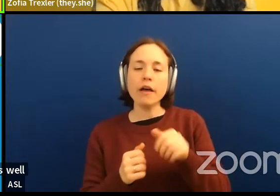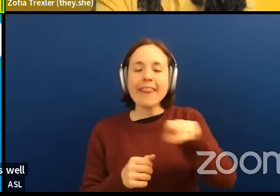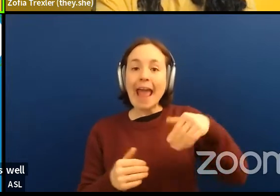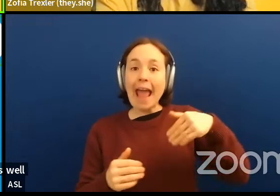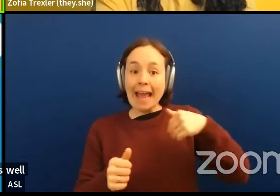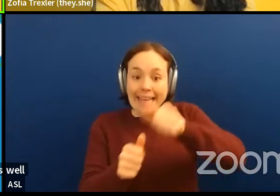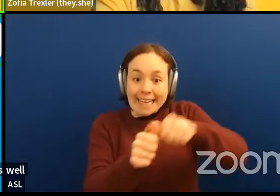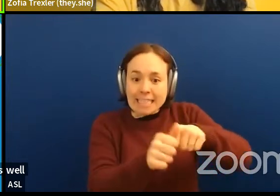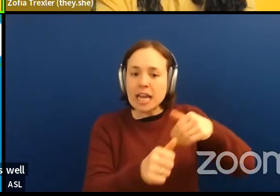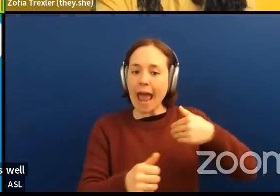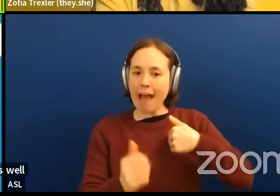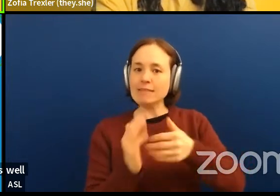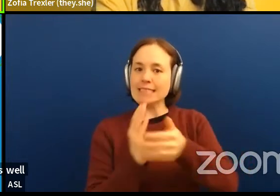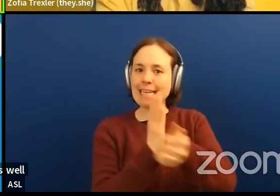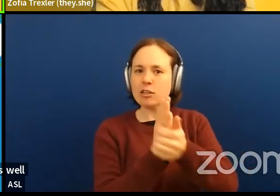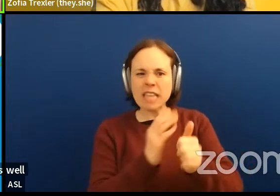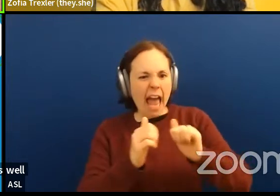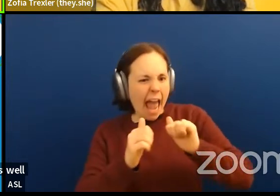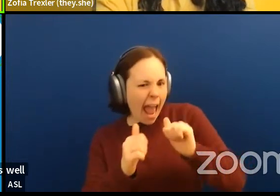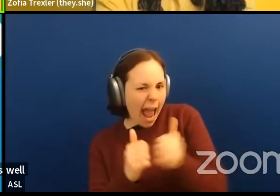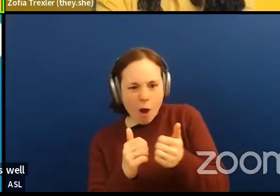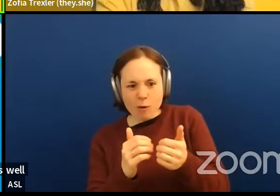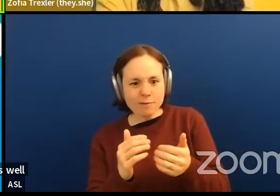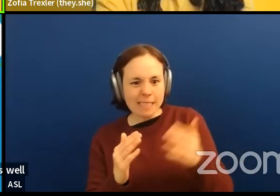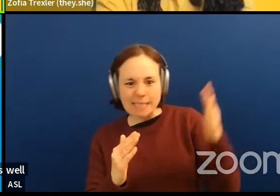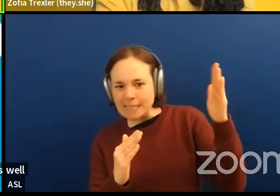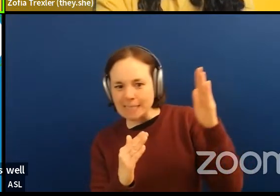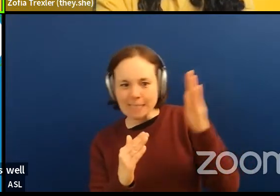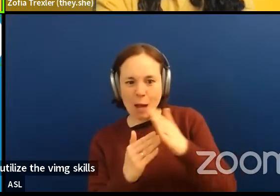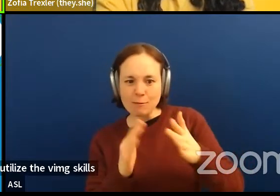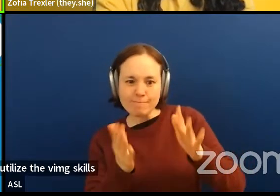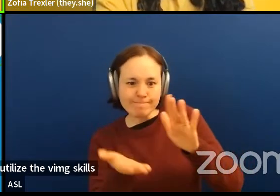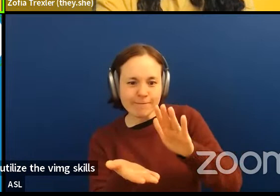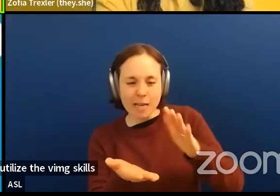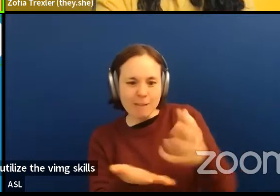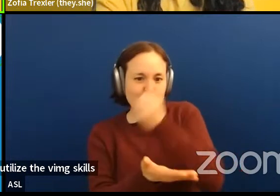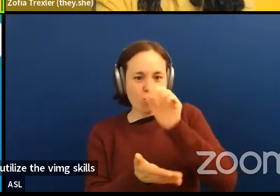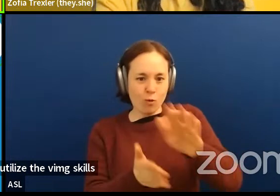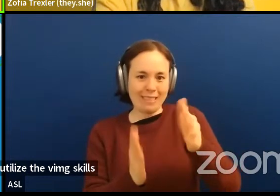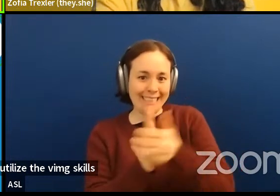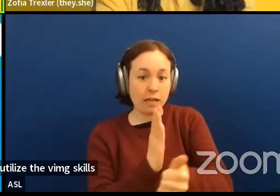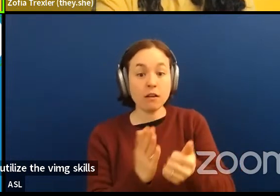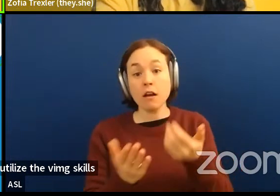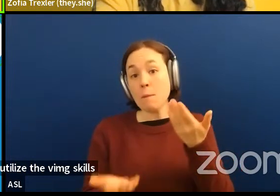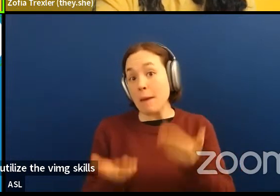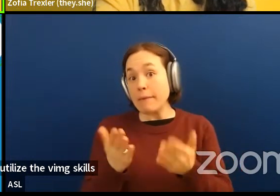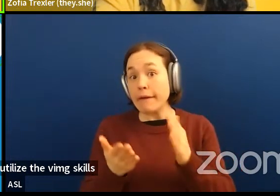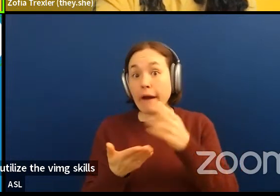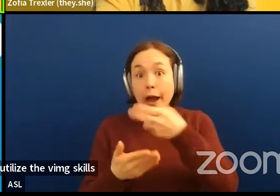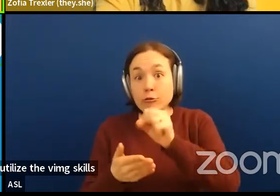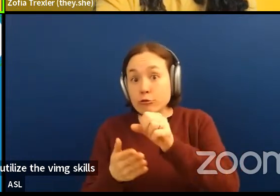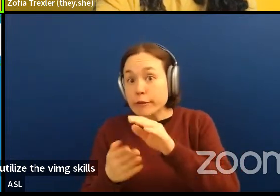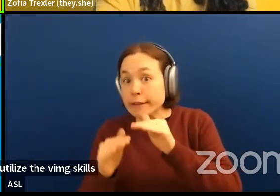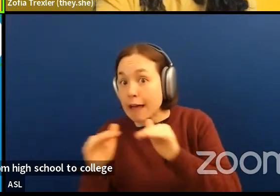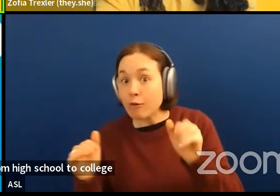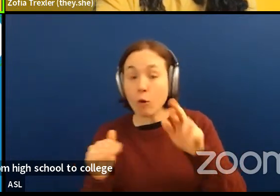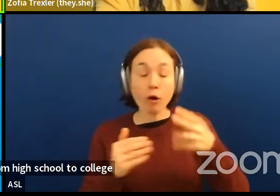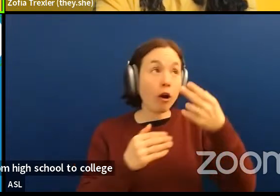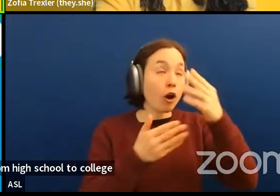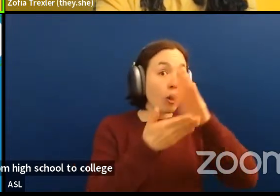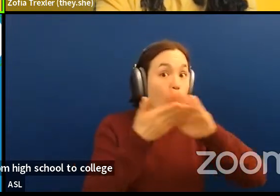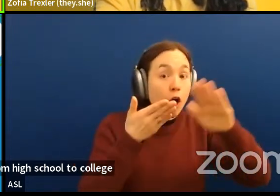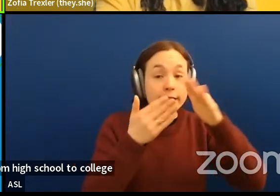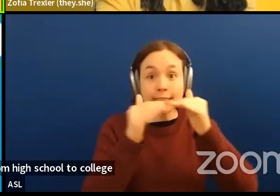skills, whether that being from high school to college, or whether that being college into the